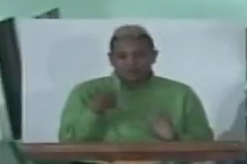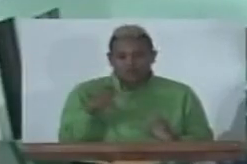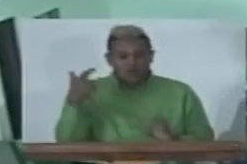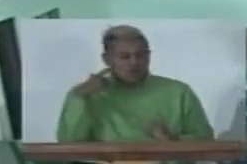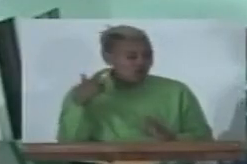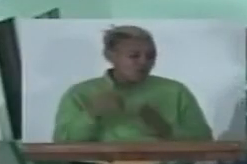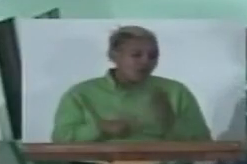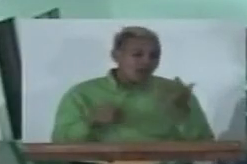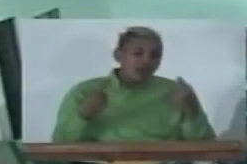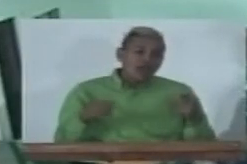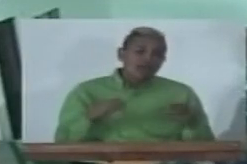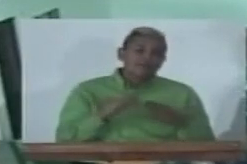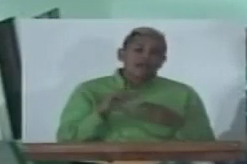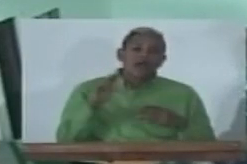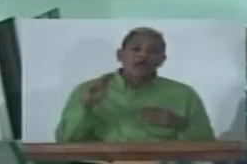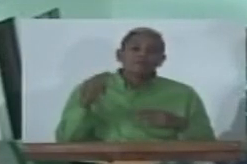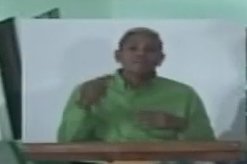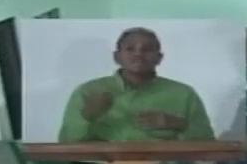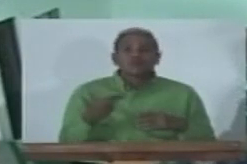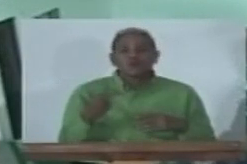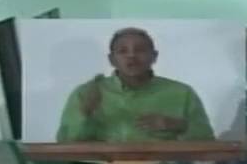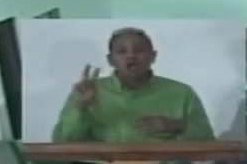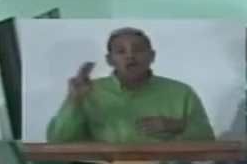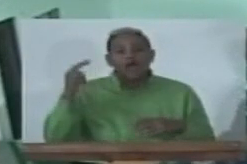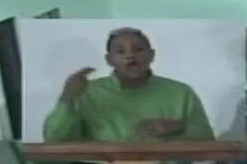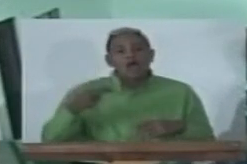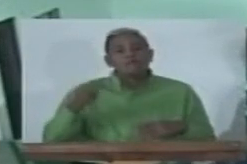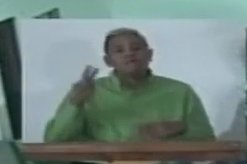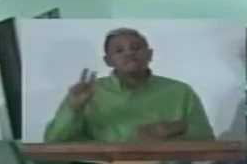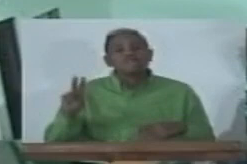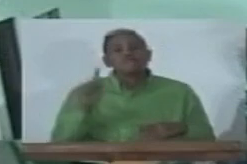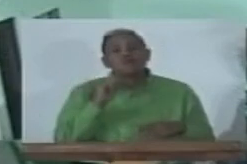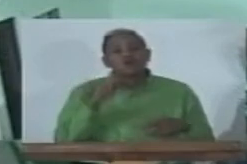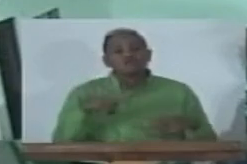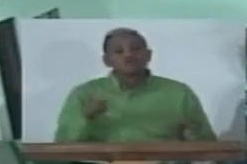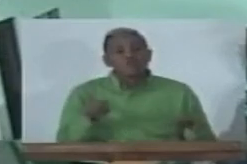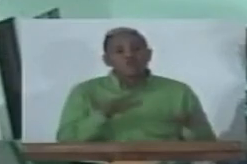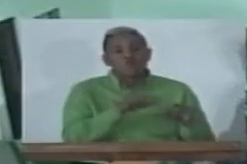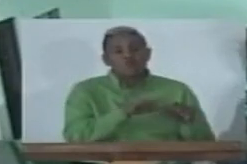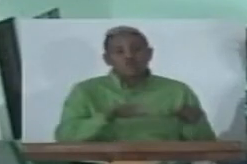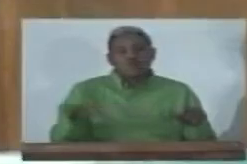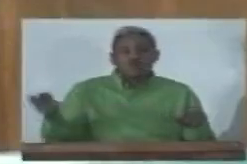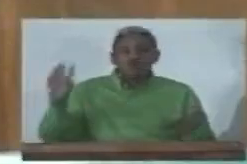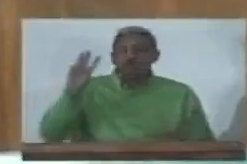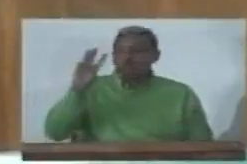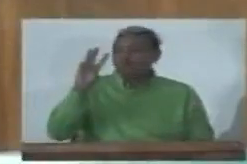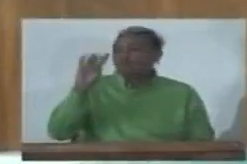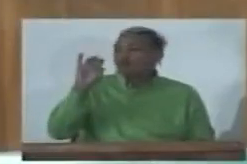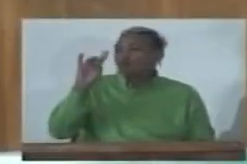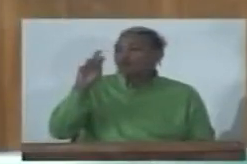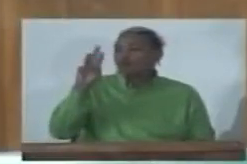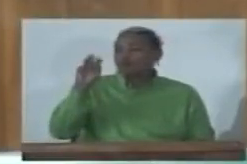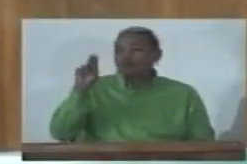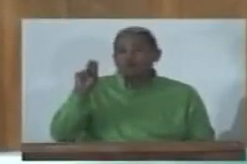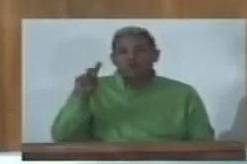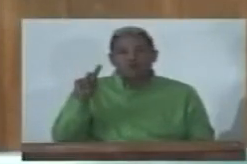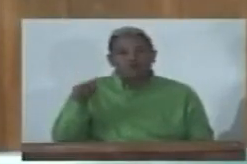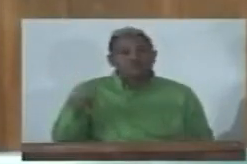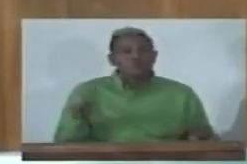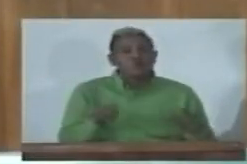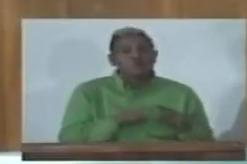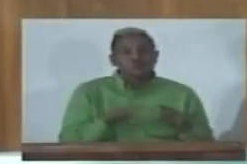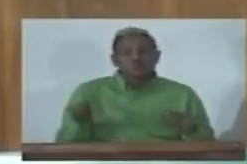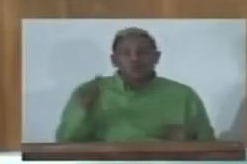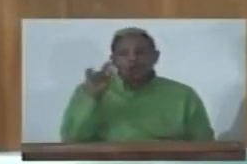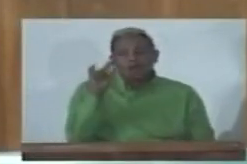happened in Harborview and that main stretch from Windward Road into the airports. And I